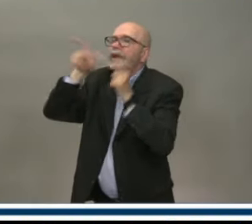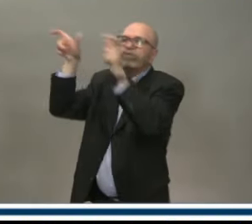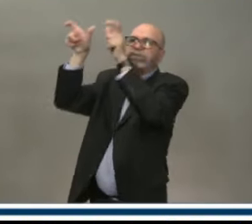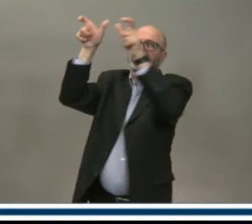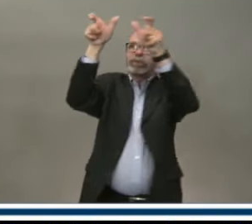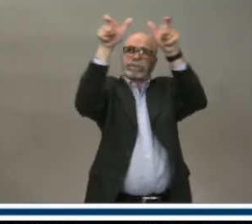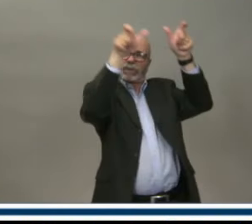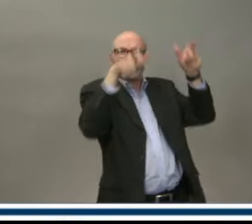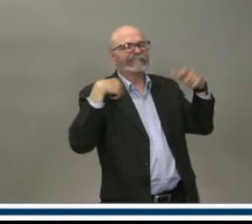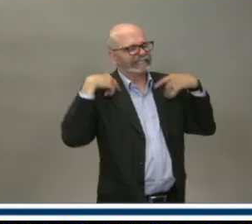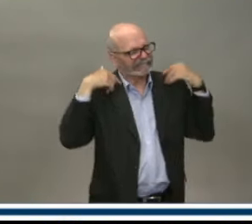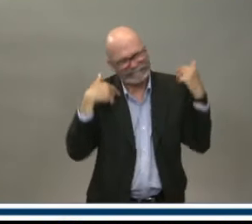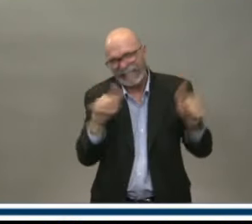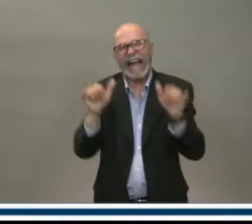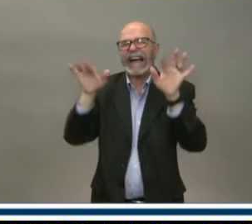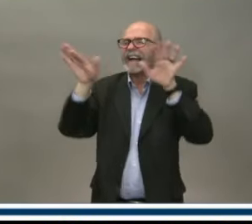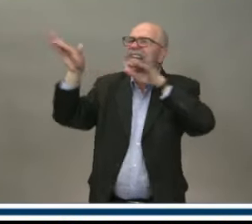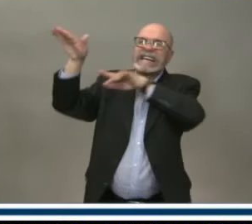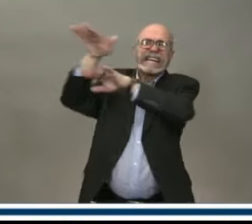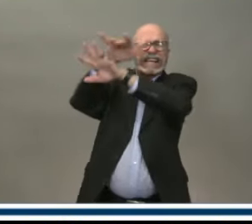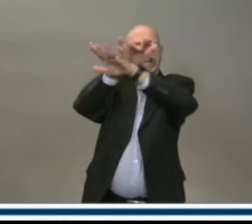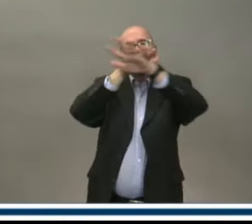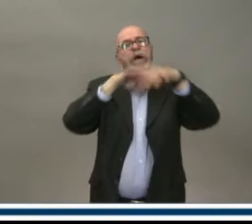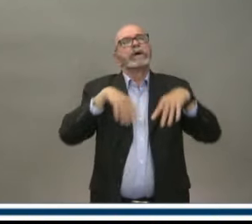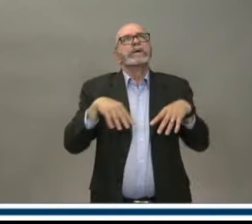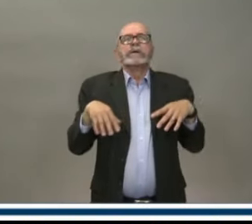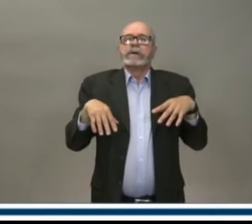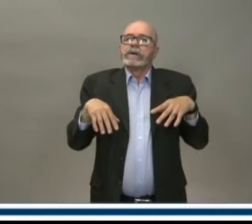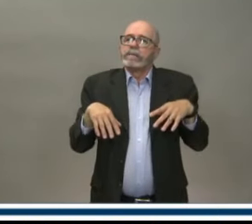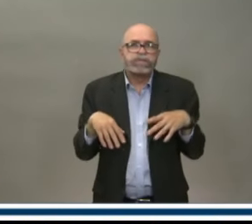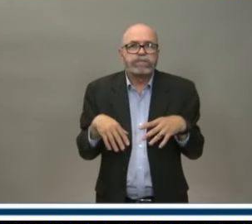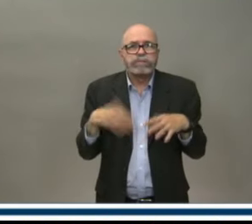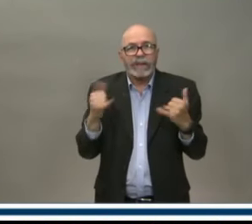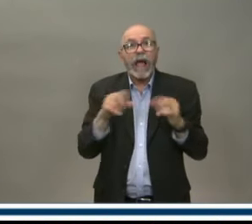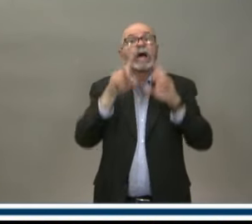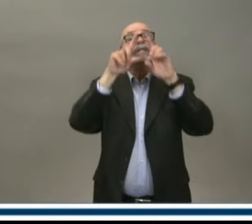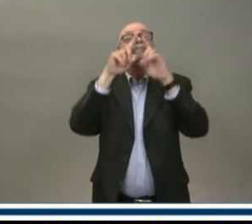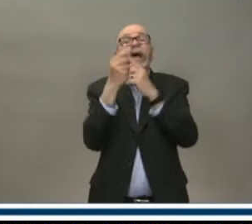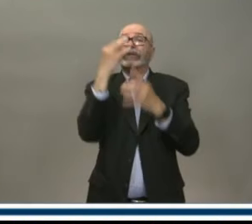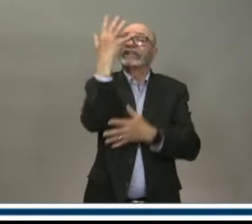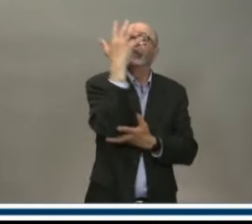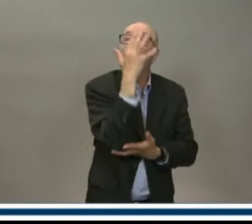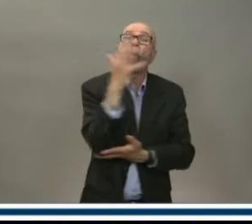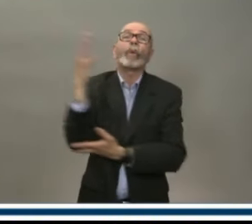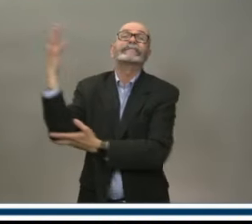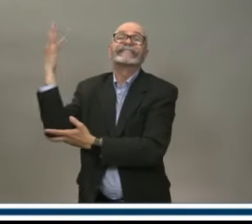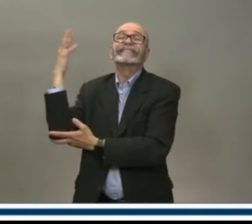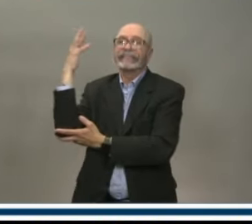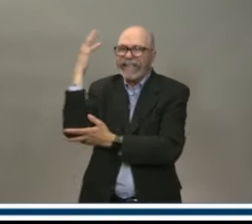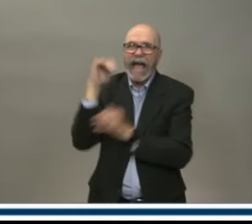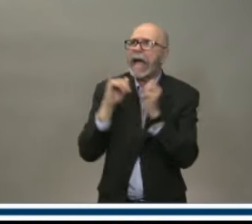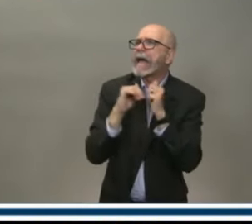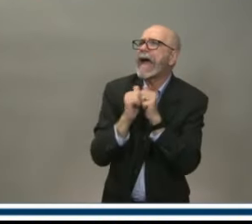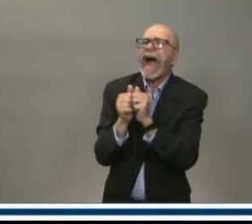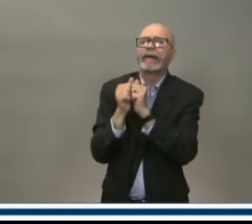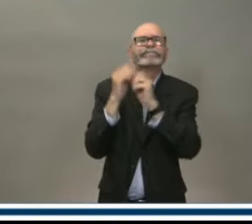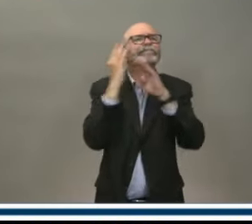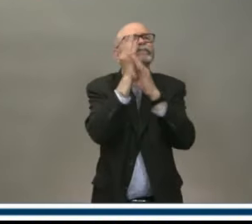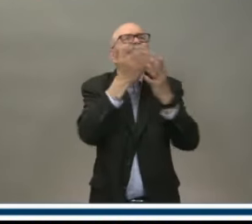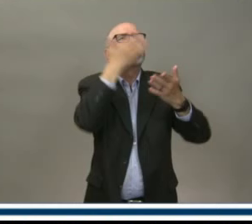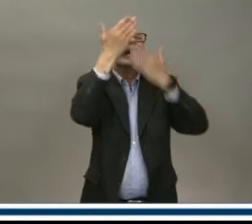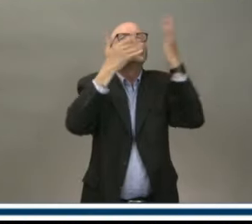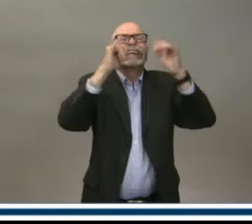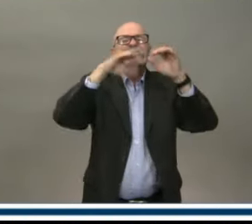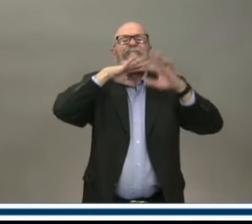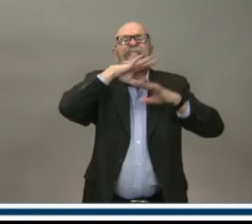We've seen through the Department of Forestry, we're looking along how do we do ecological forestry, ensuring that our coastlines